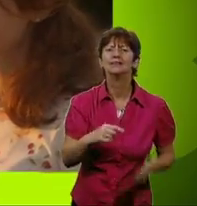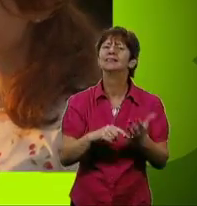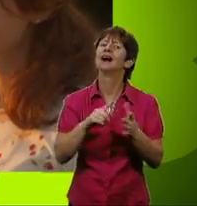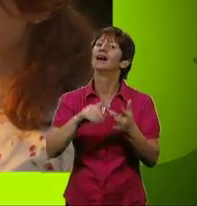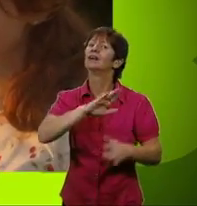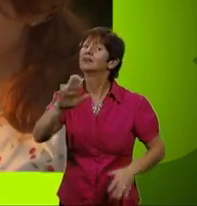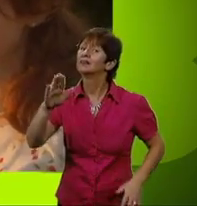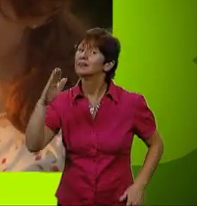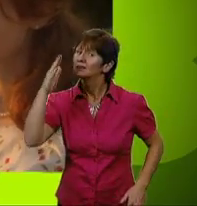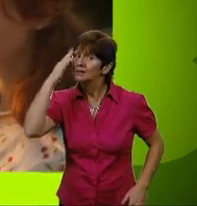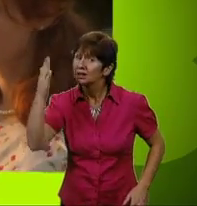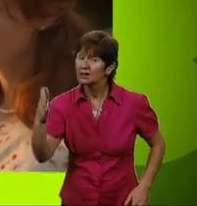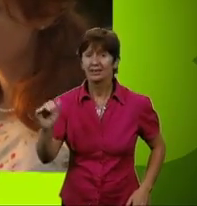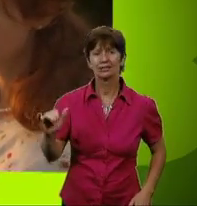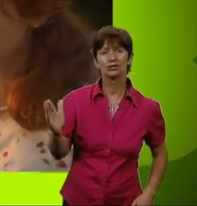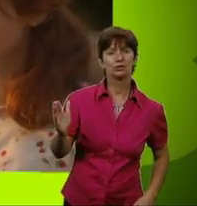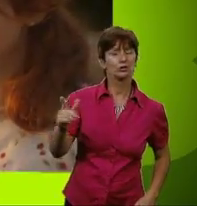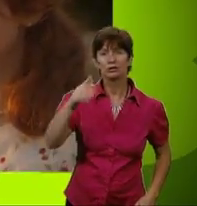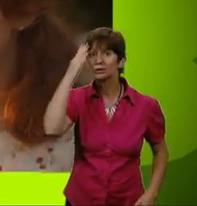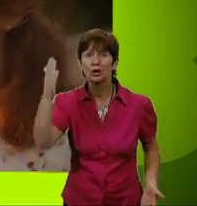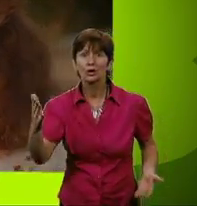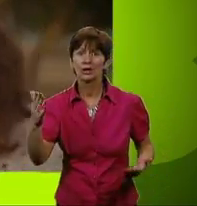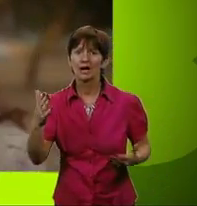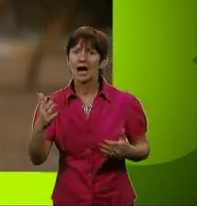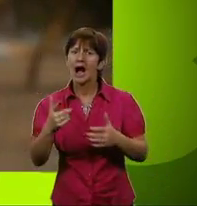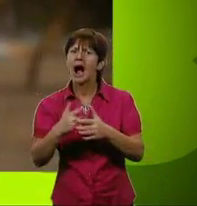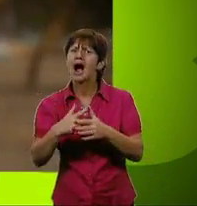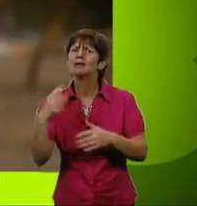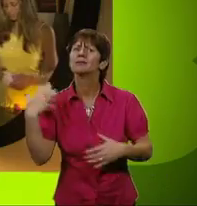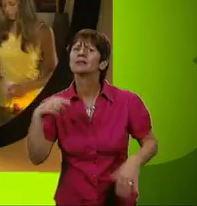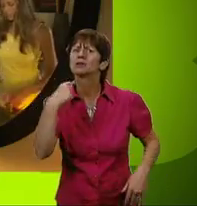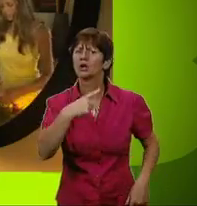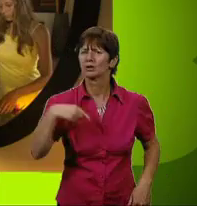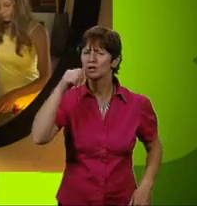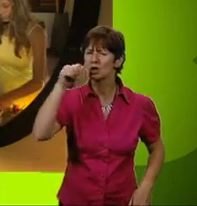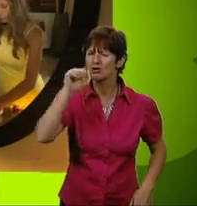Yeah. No, you wouldn't. Abby, we told you we knew where you were, right?